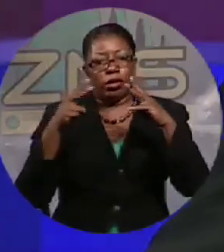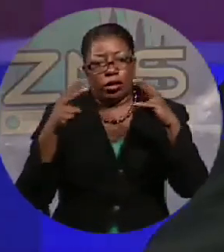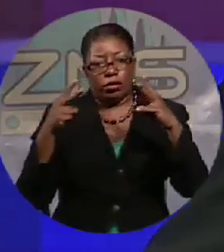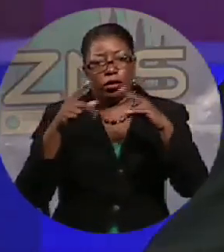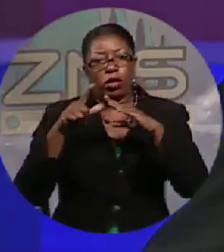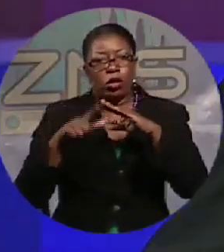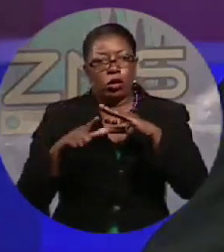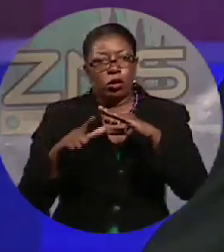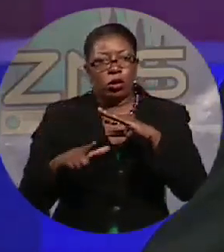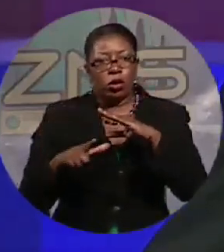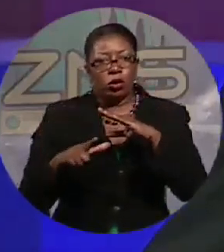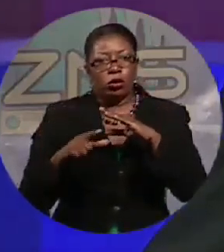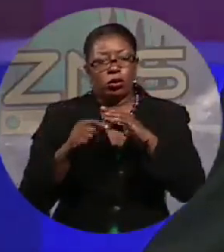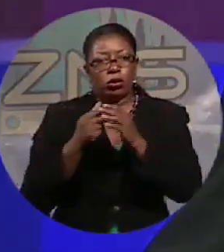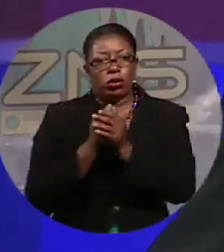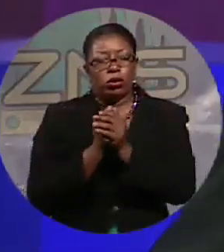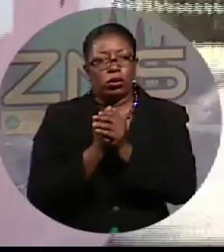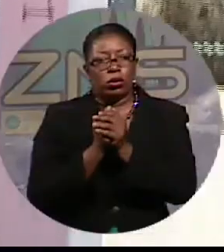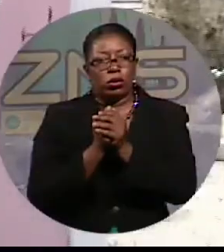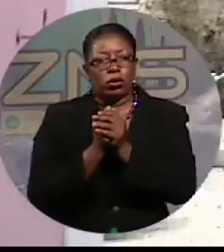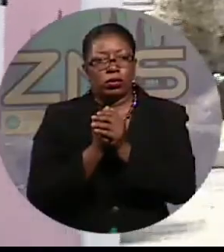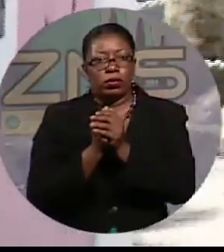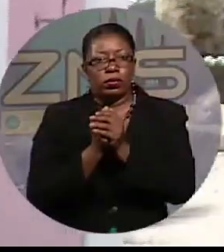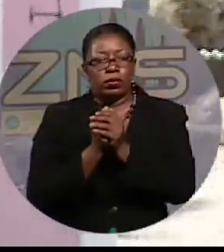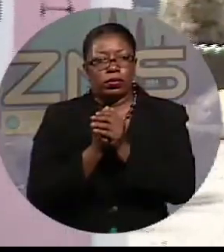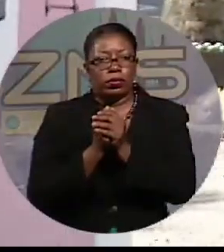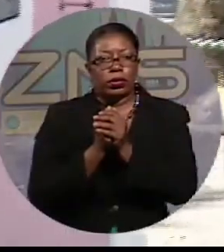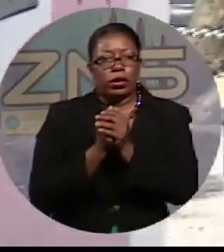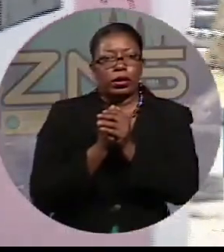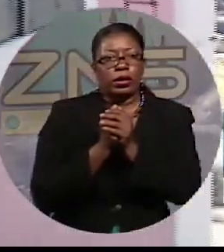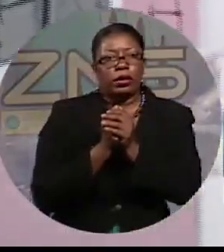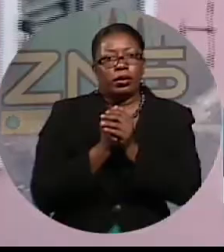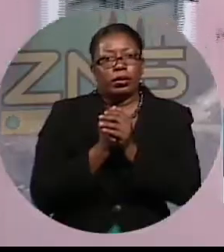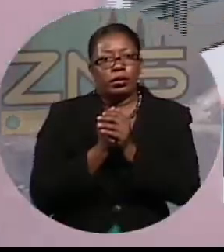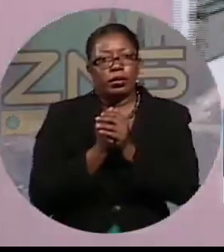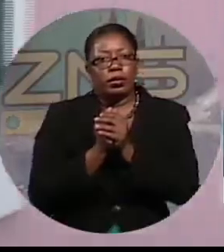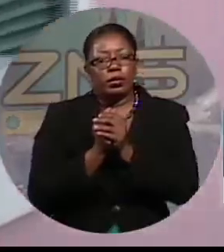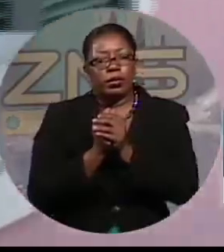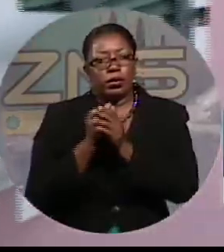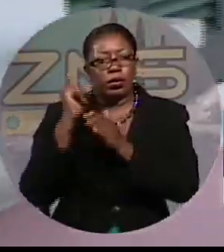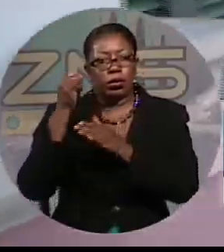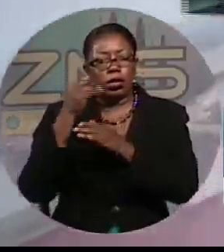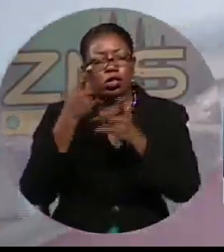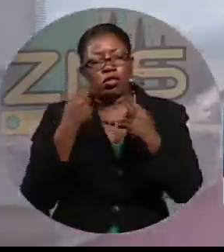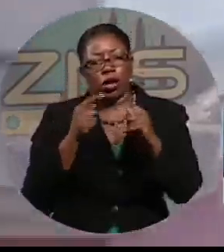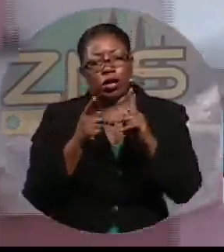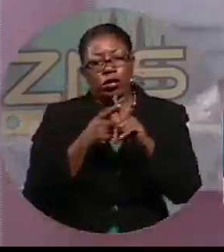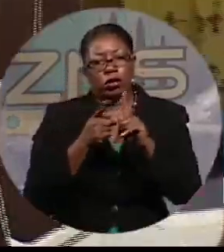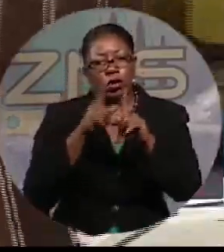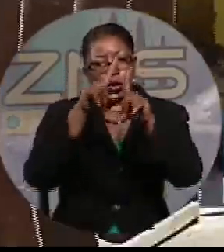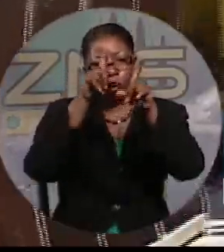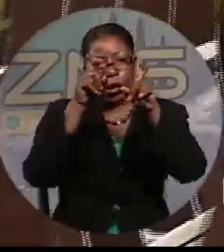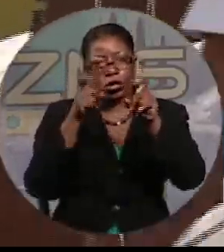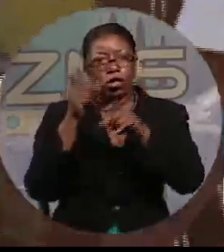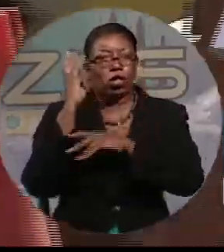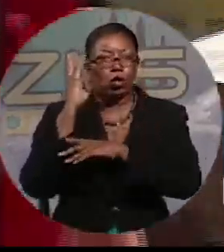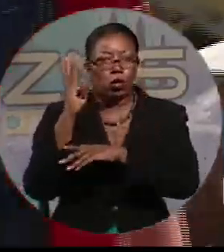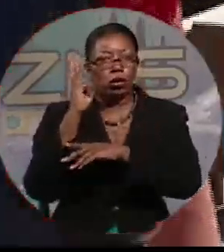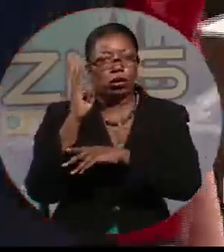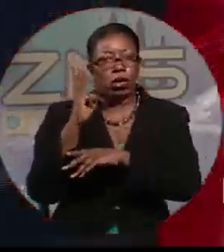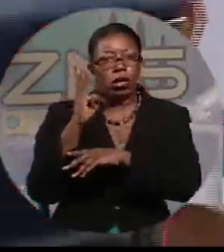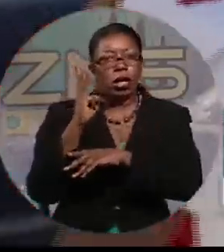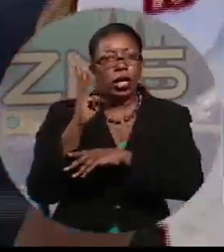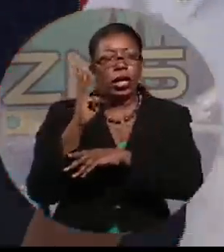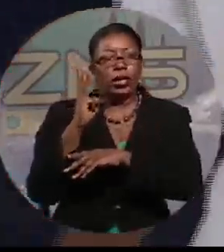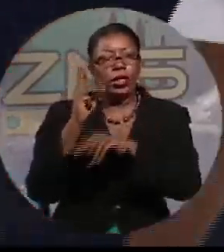story tonight from Jimenita Swain. Jairam Mangra was in the middle of cross-examining a witness in the human trafficking case before Senior